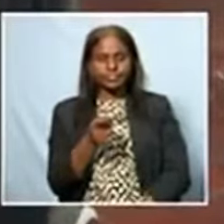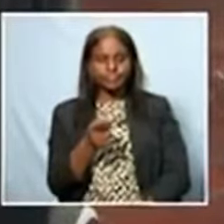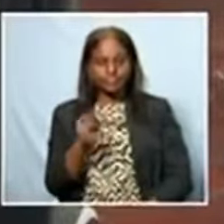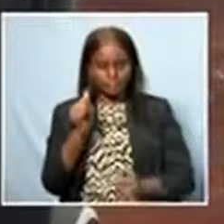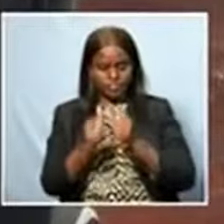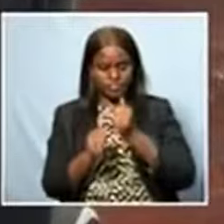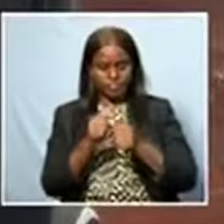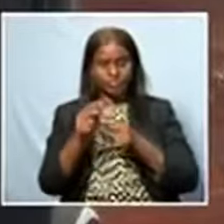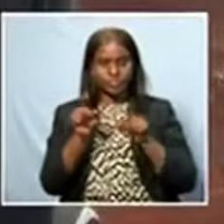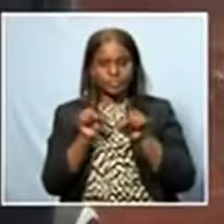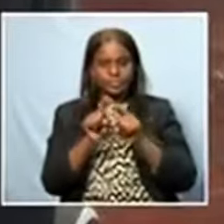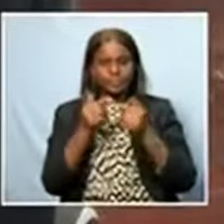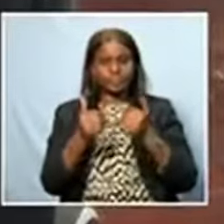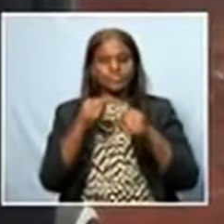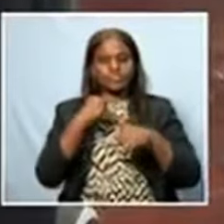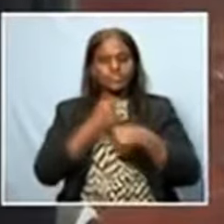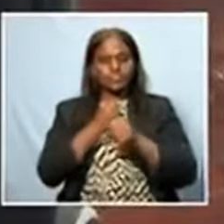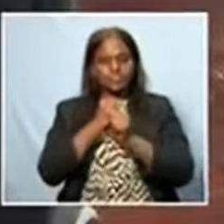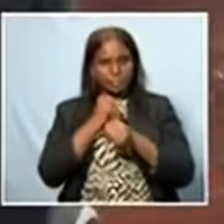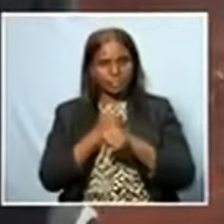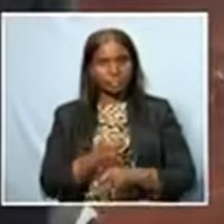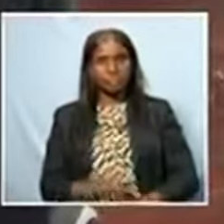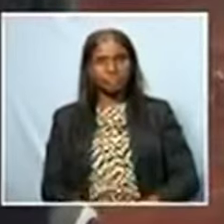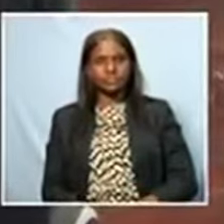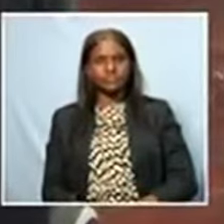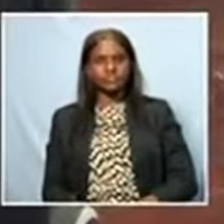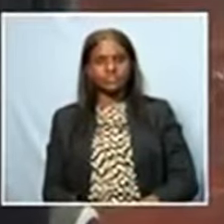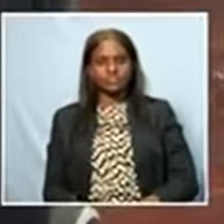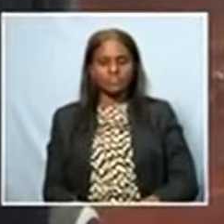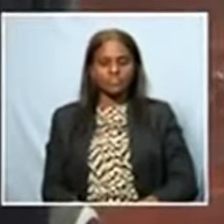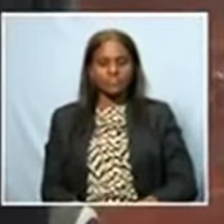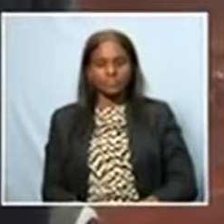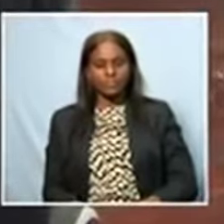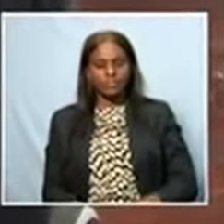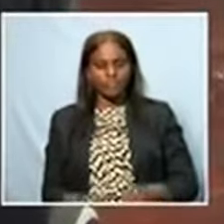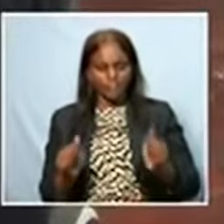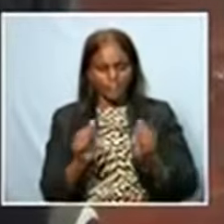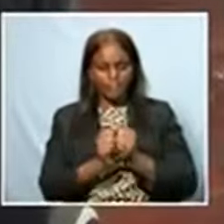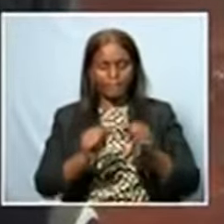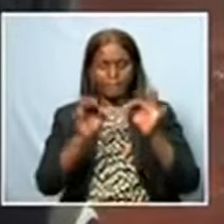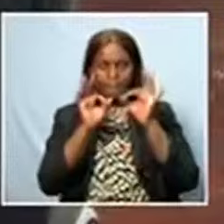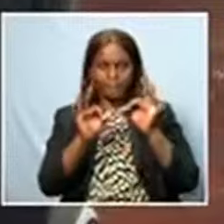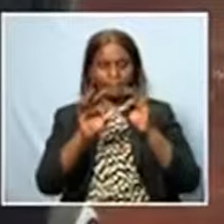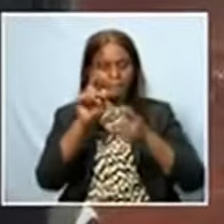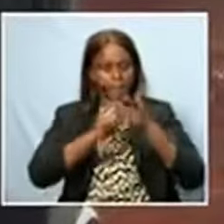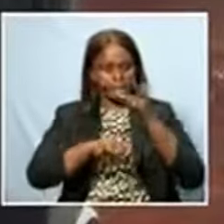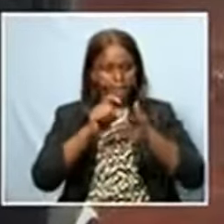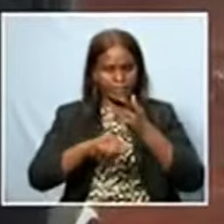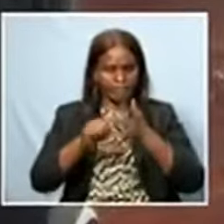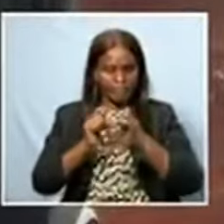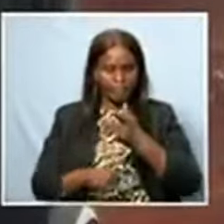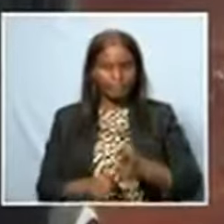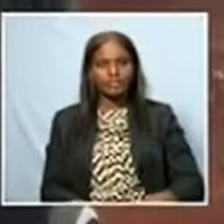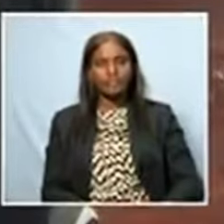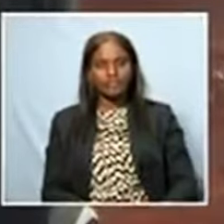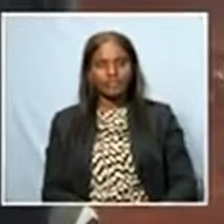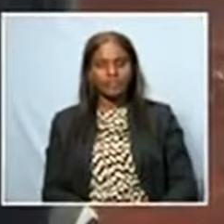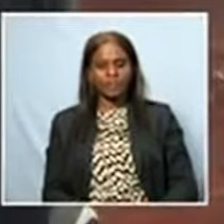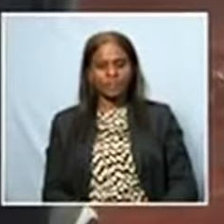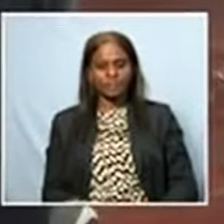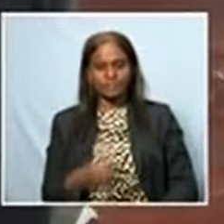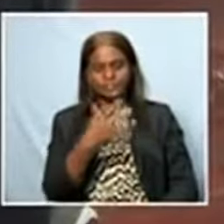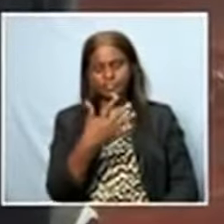goes into production, and subsequent downstream effect in terms of the pricing of the ultimate